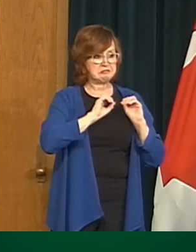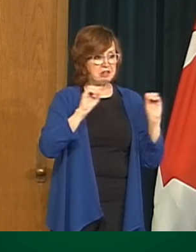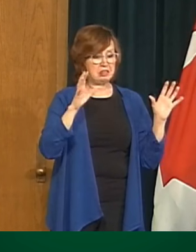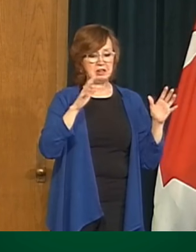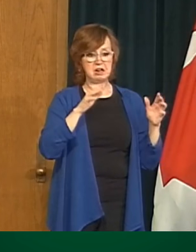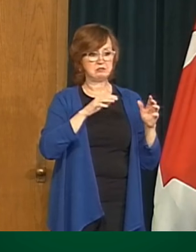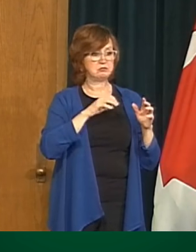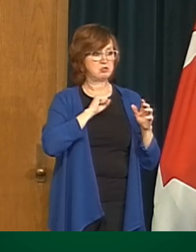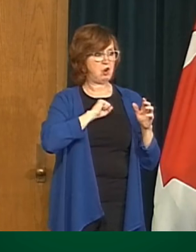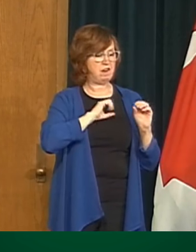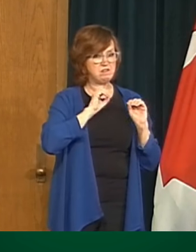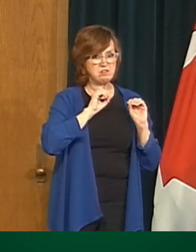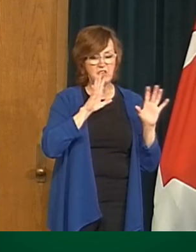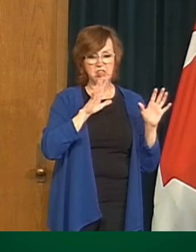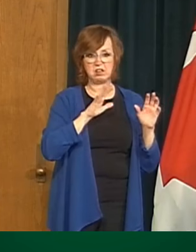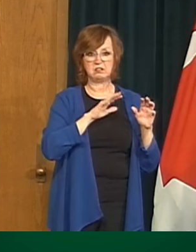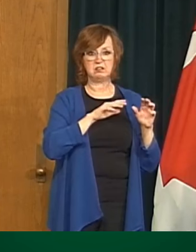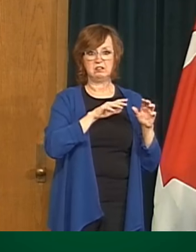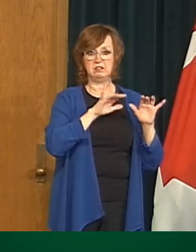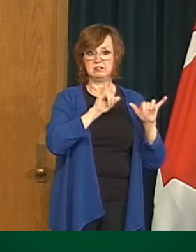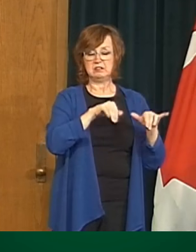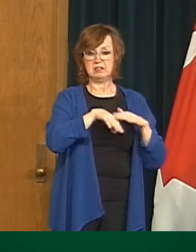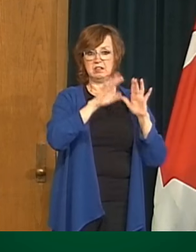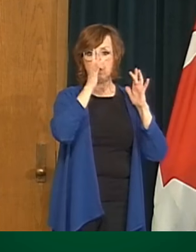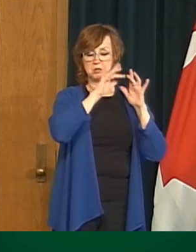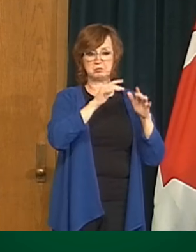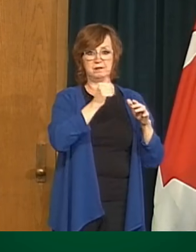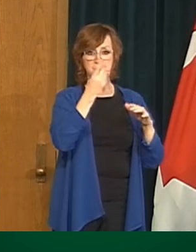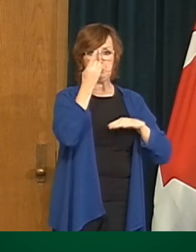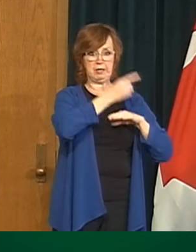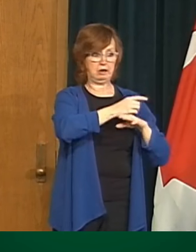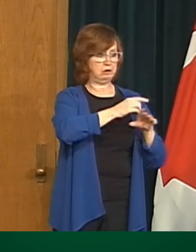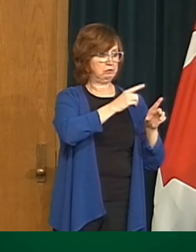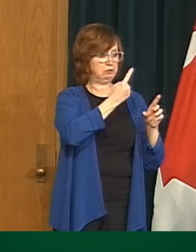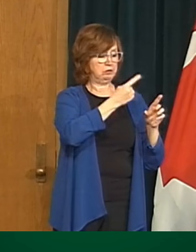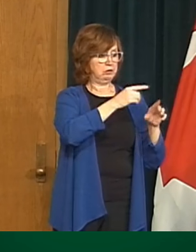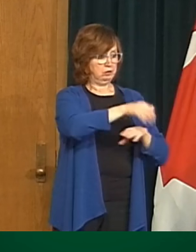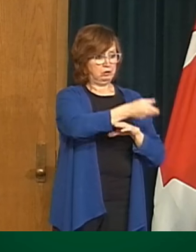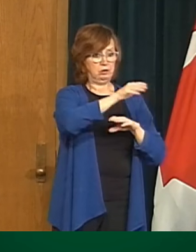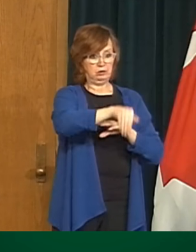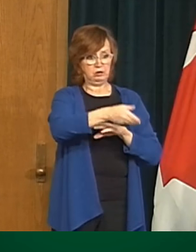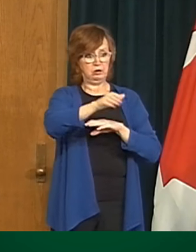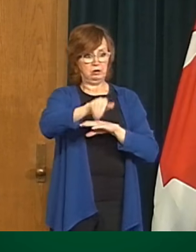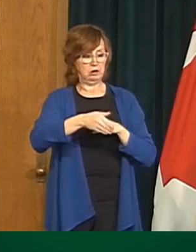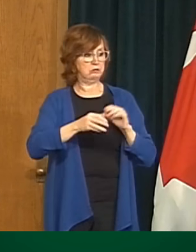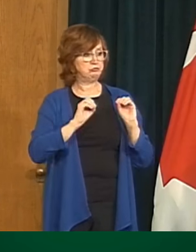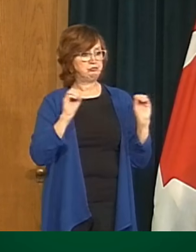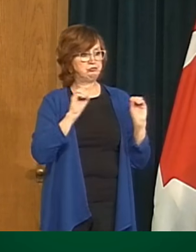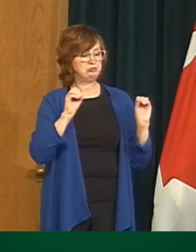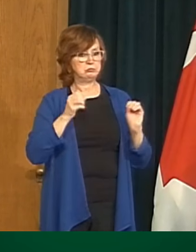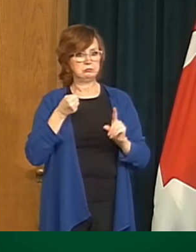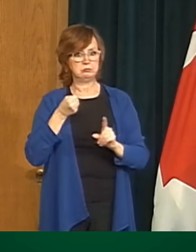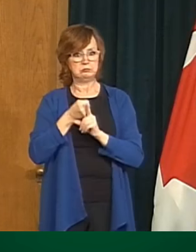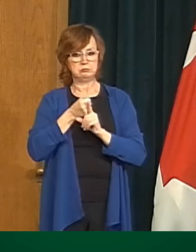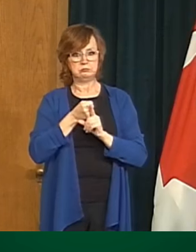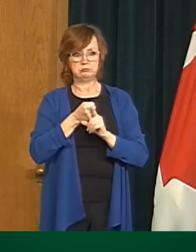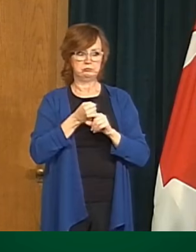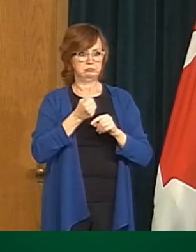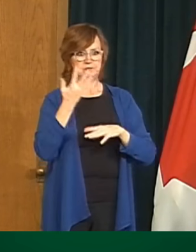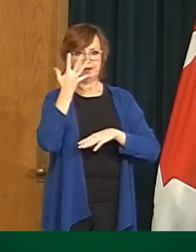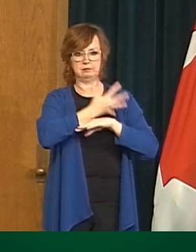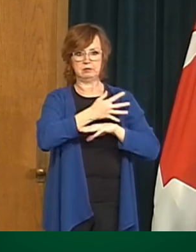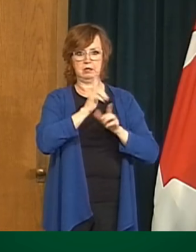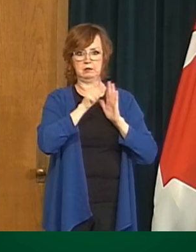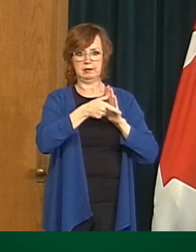to staff can be a big risk. So that's a good example of where you have a single case that have multiple exposures with lots of